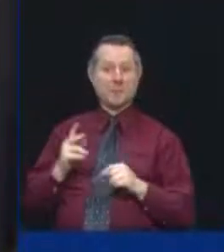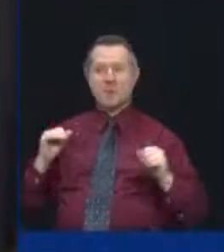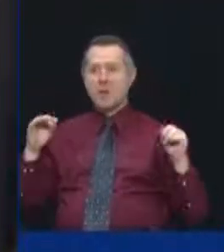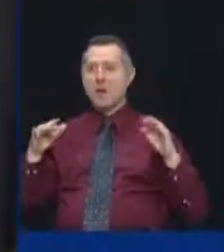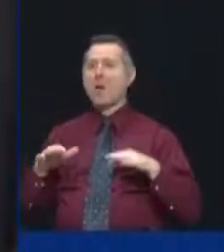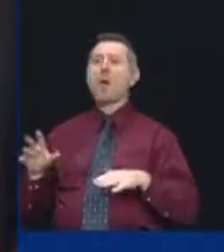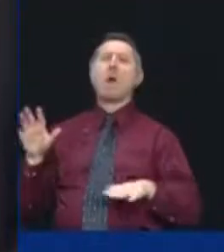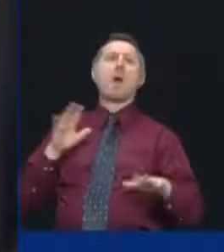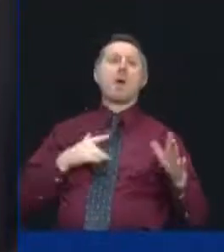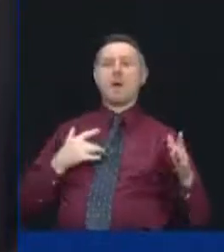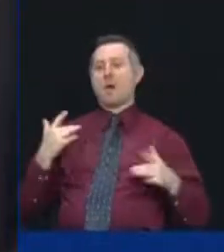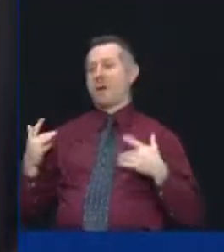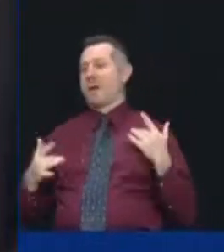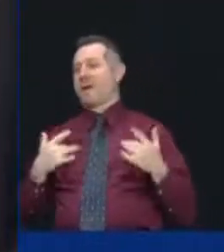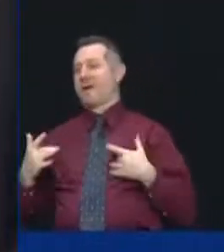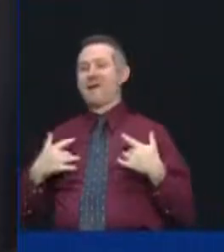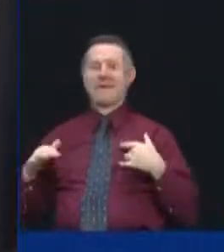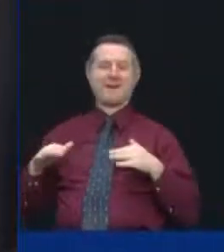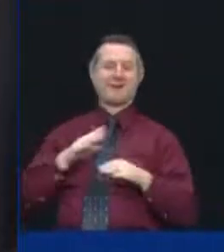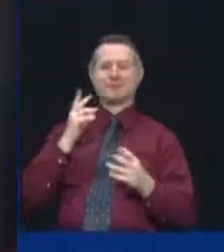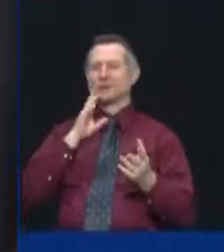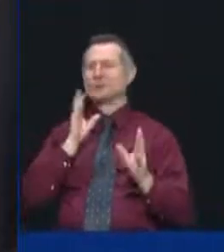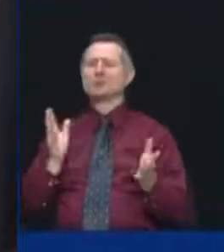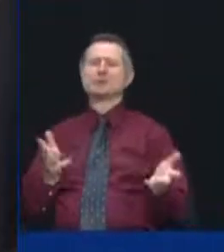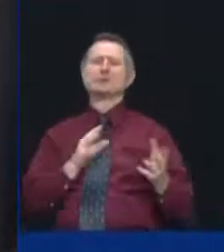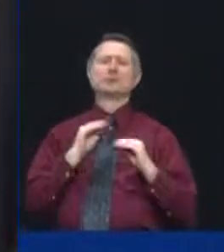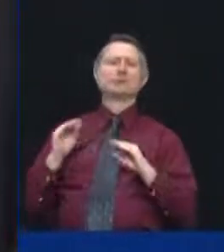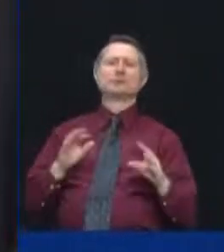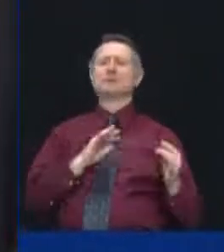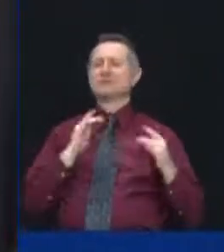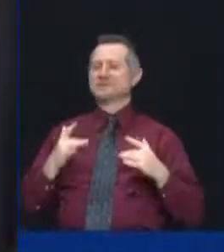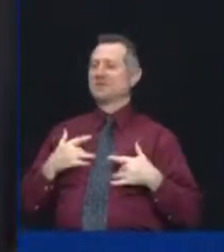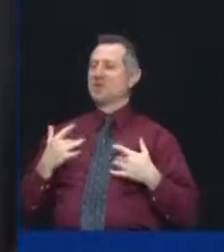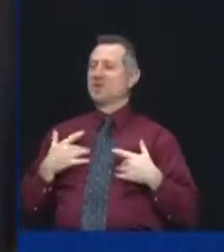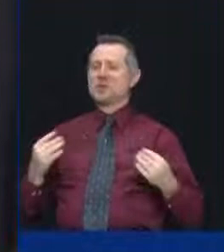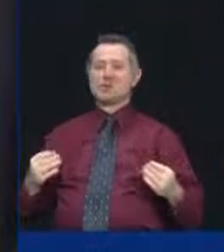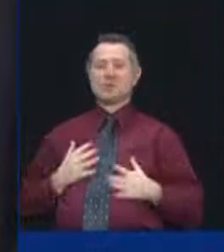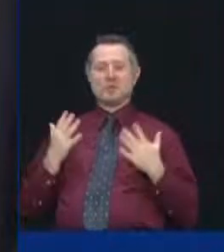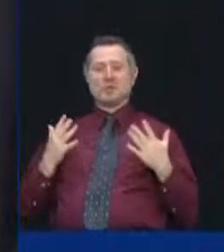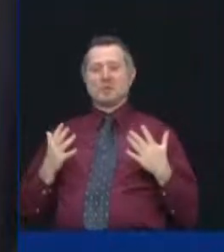ballpark was really electric, and